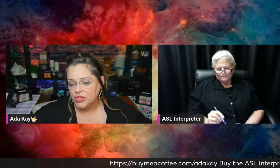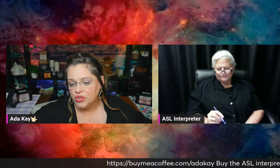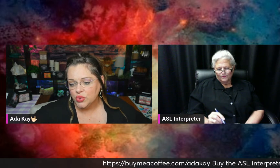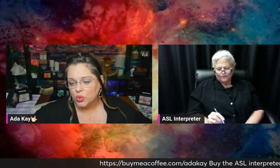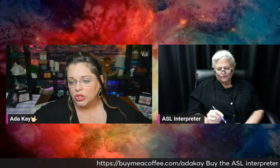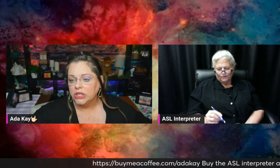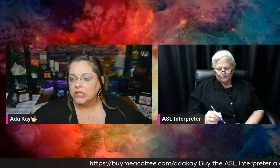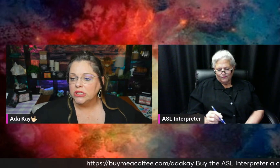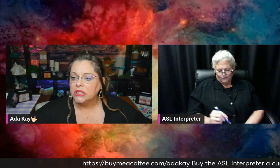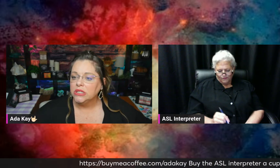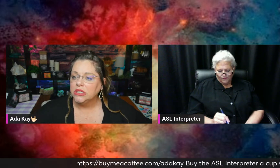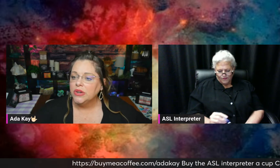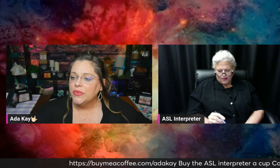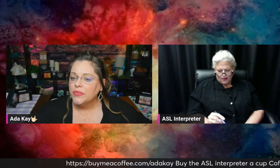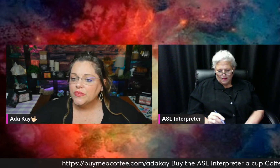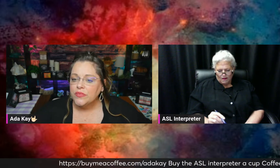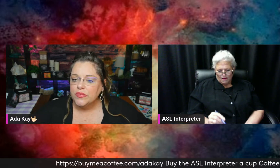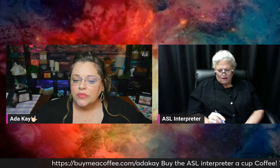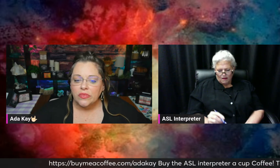that sweet?